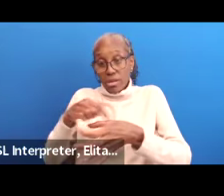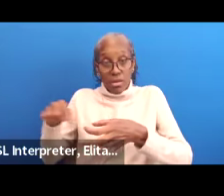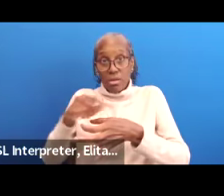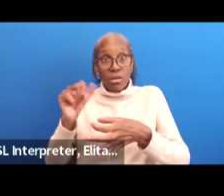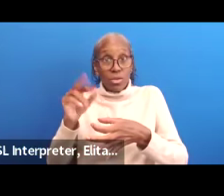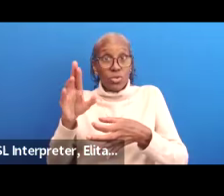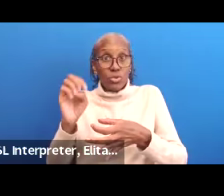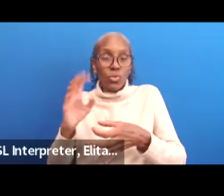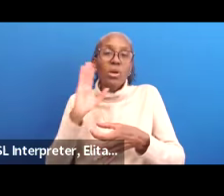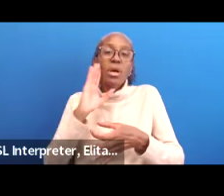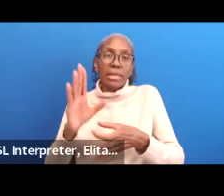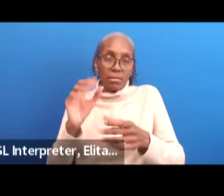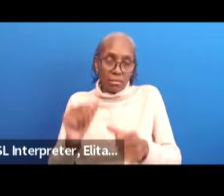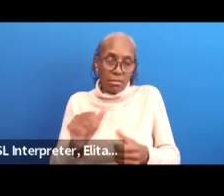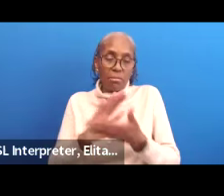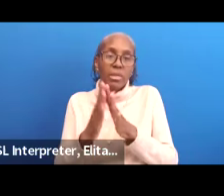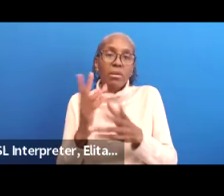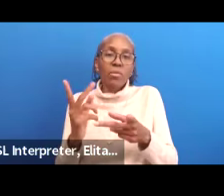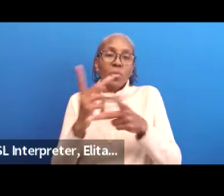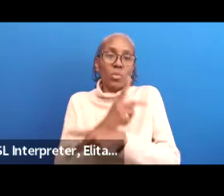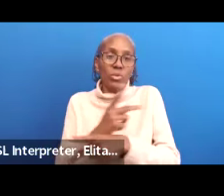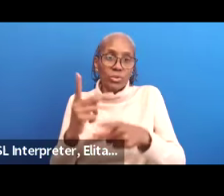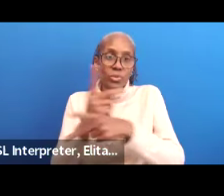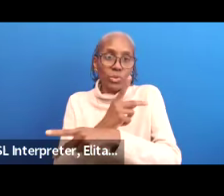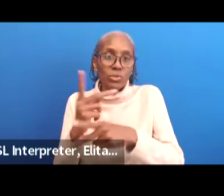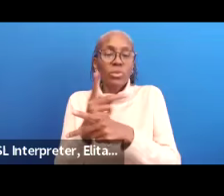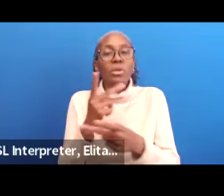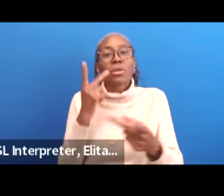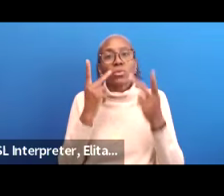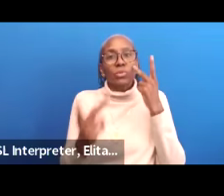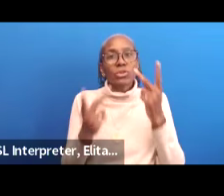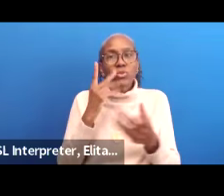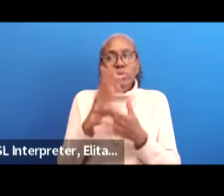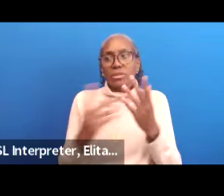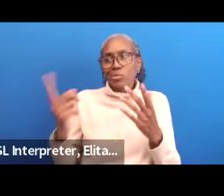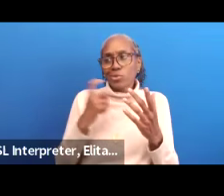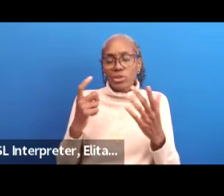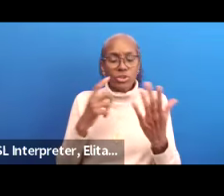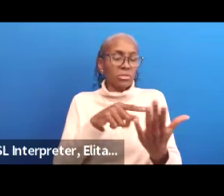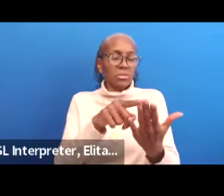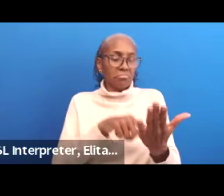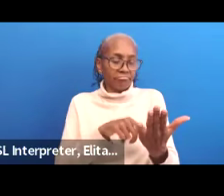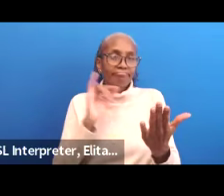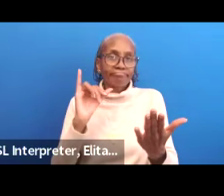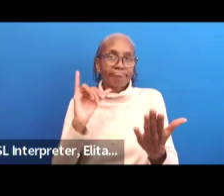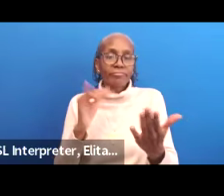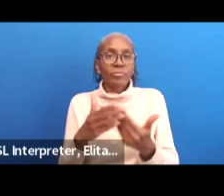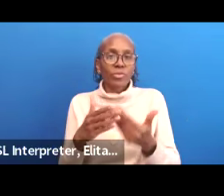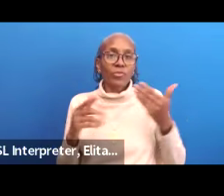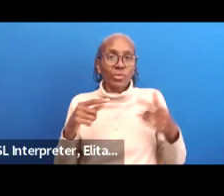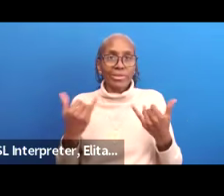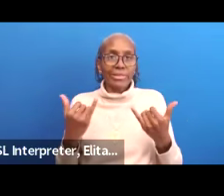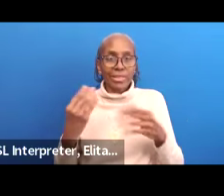can get worse and worse, as we saw from some of the questions we received before the